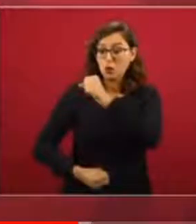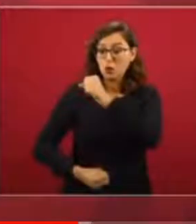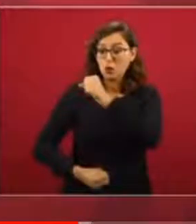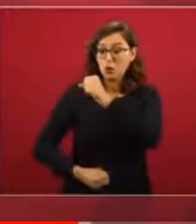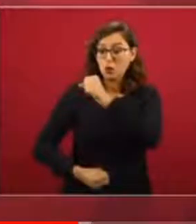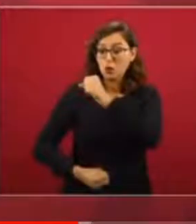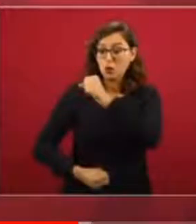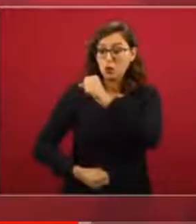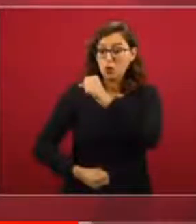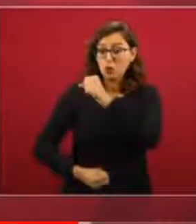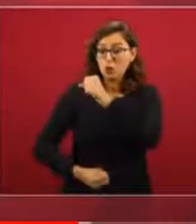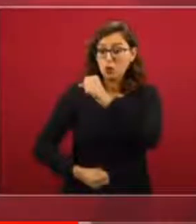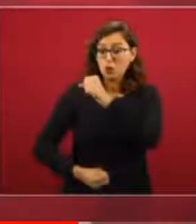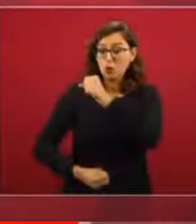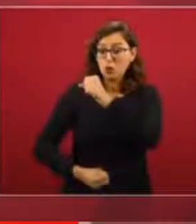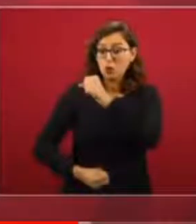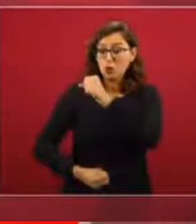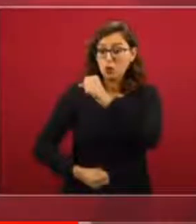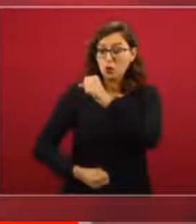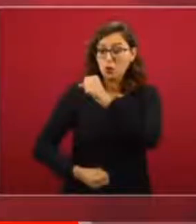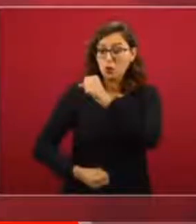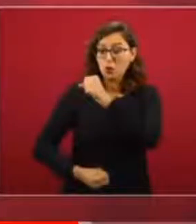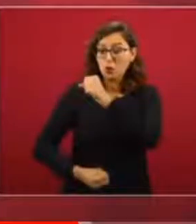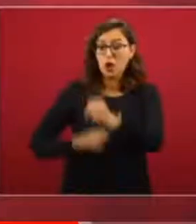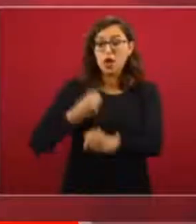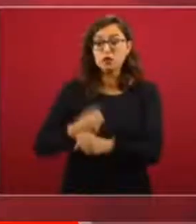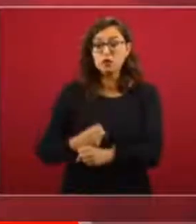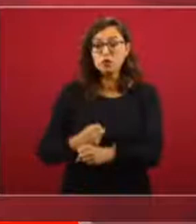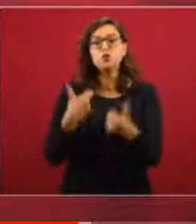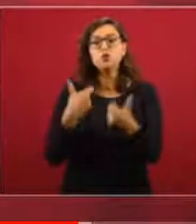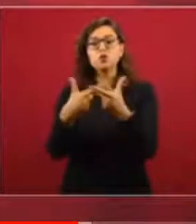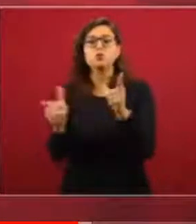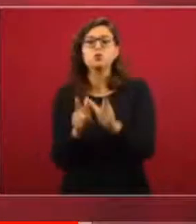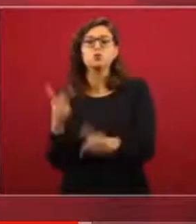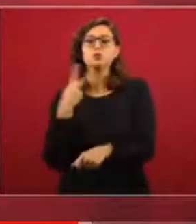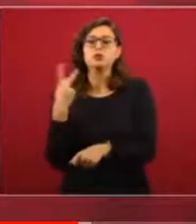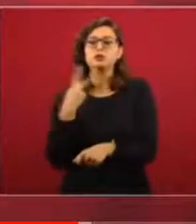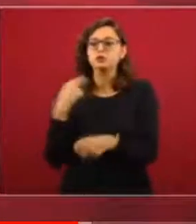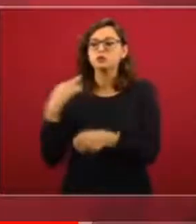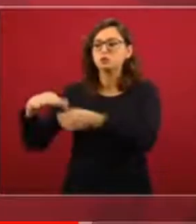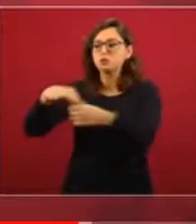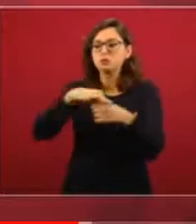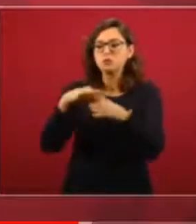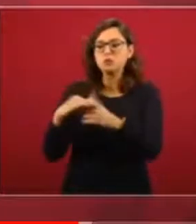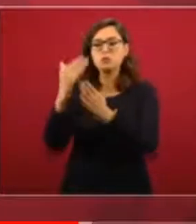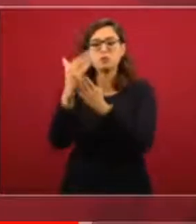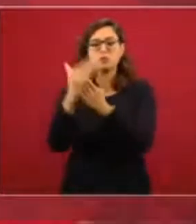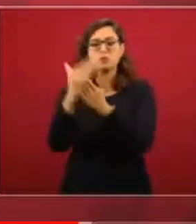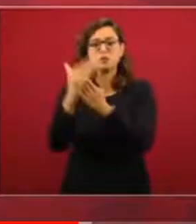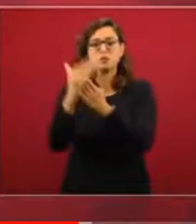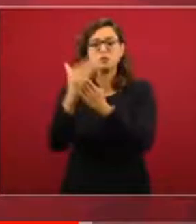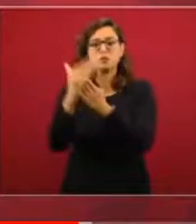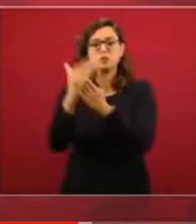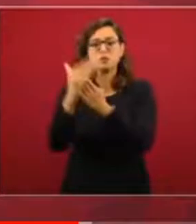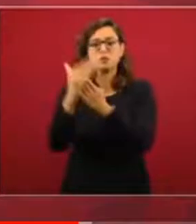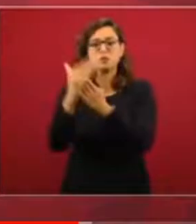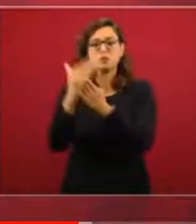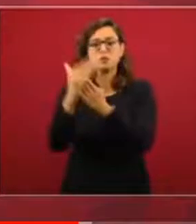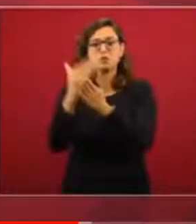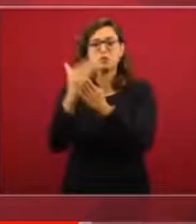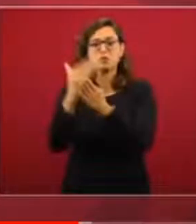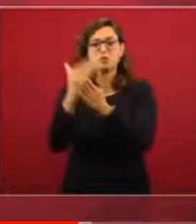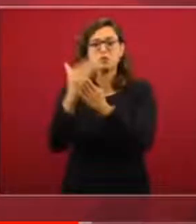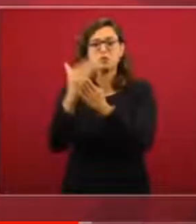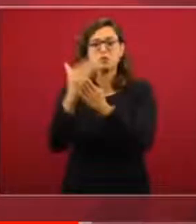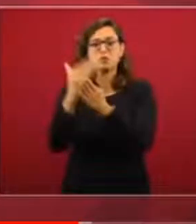year, the one who had the second place. Y correspondía al PAN. And that one would